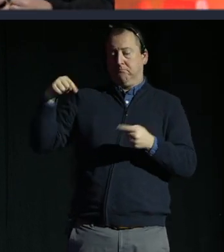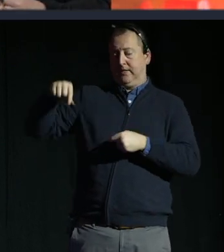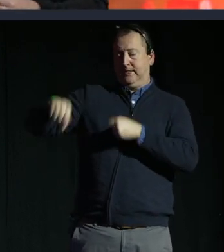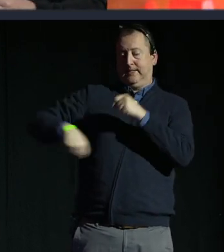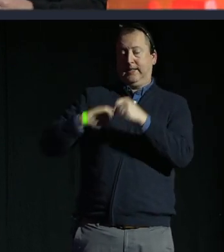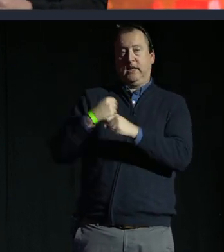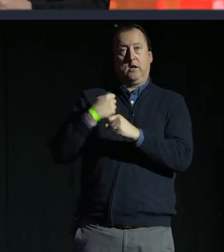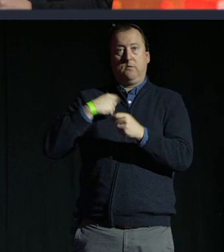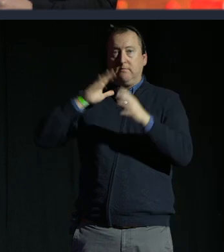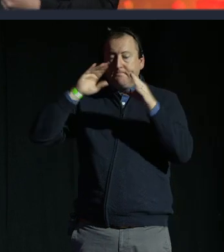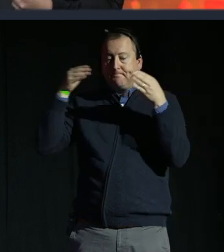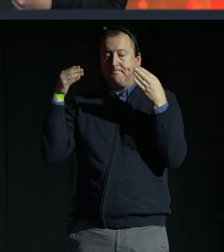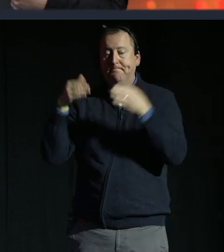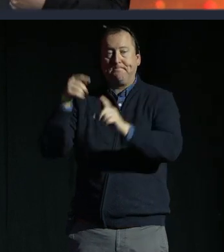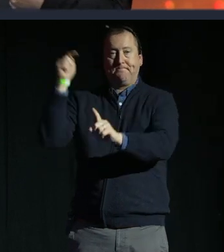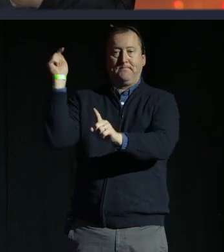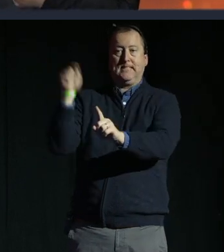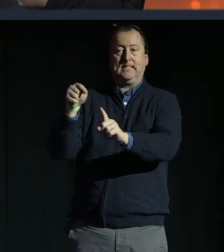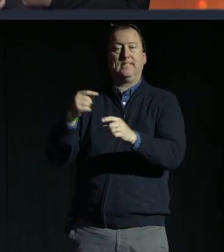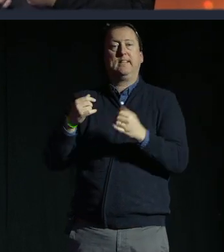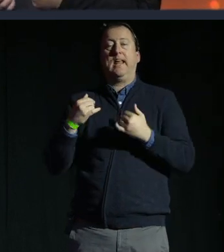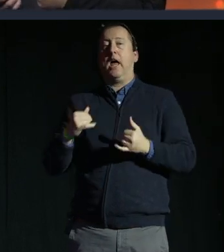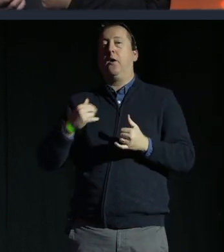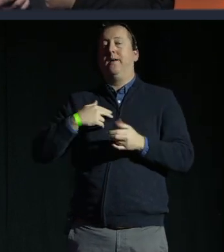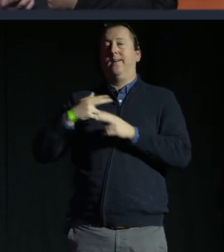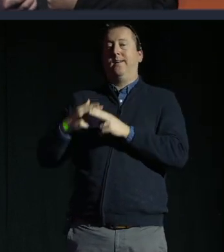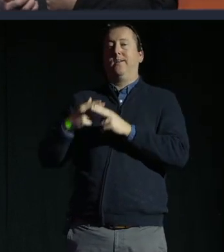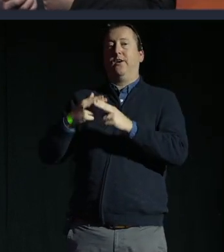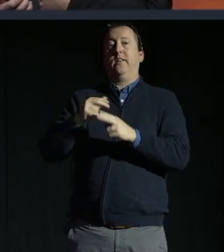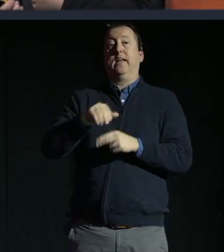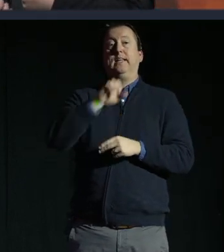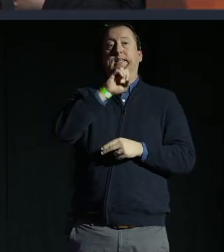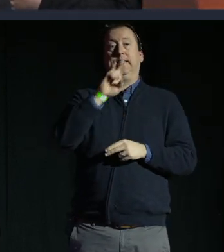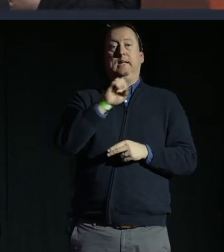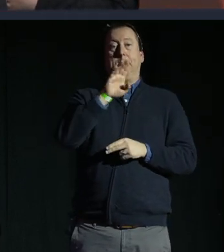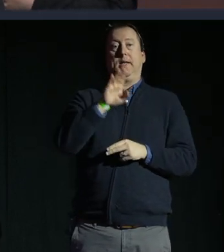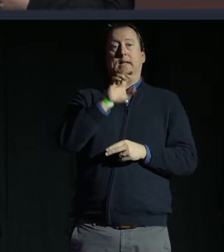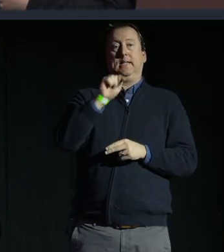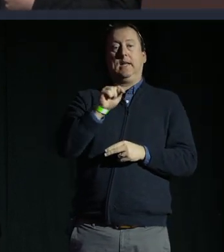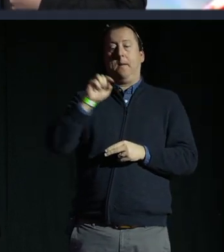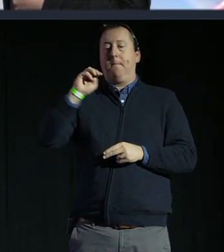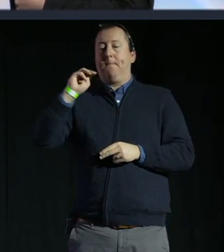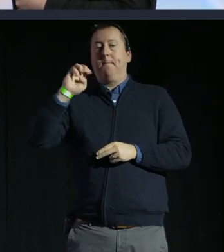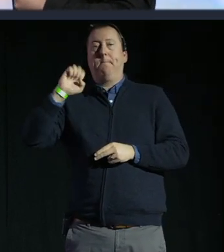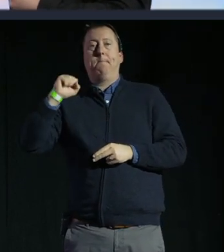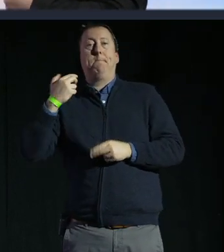this. We've come to refer to it as DBT Mesh.